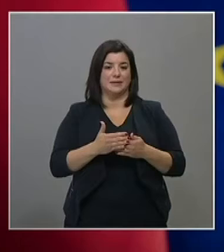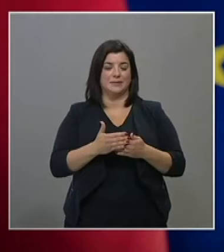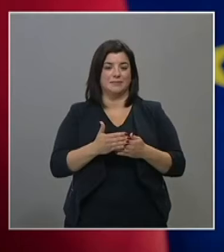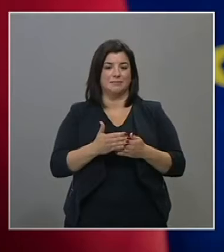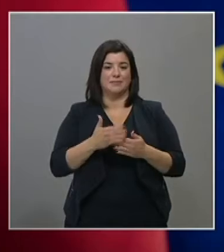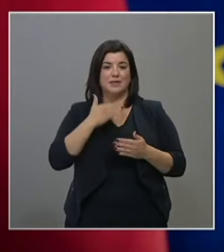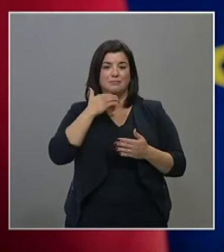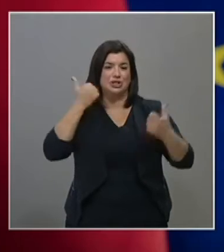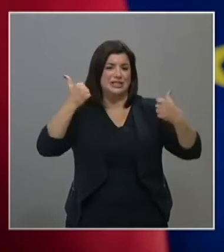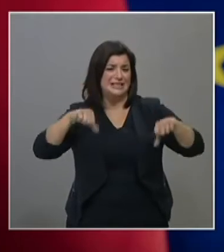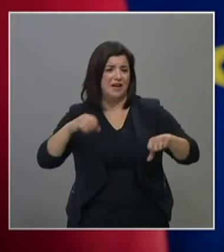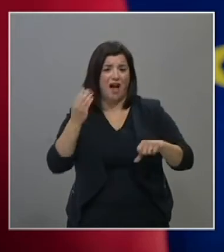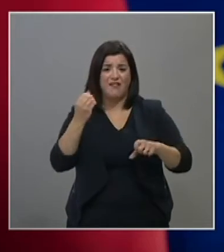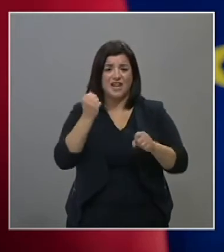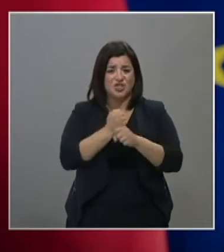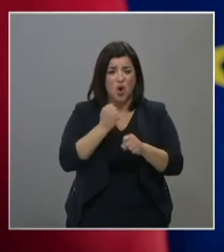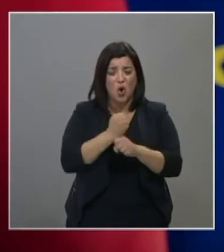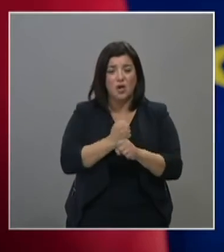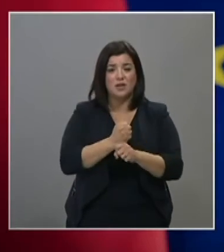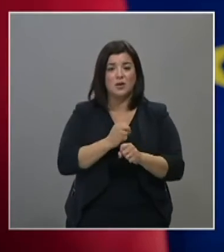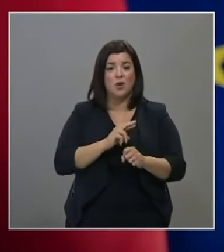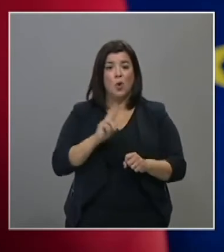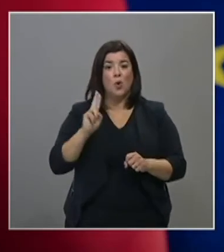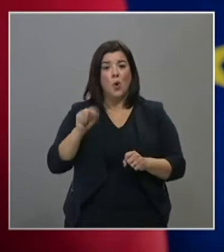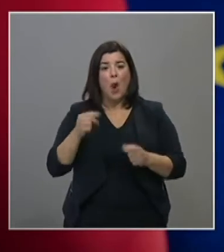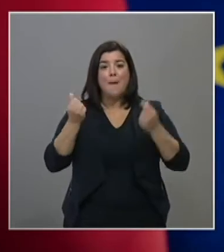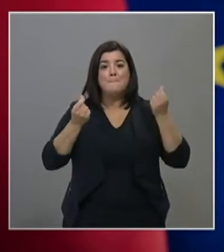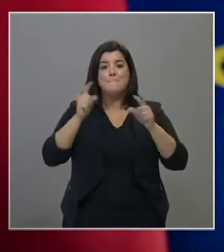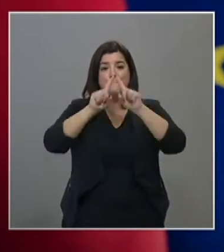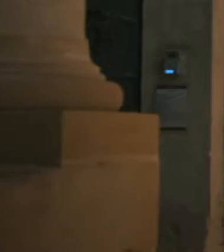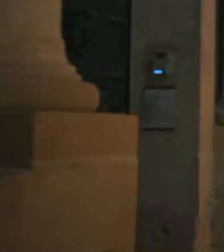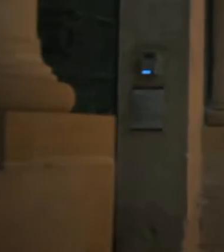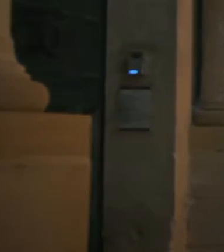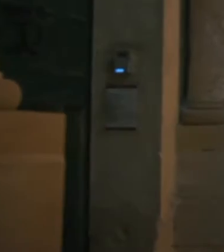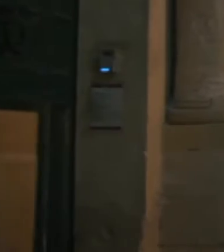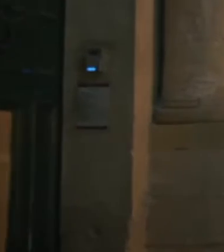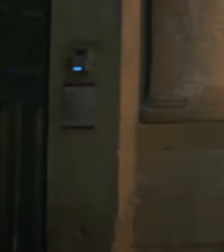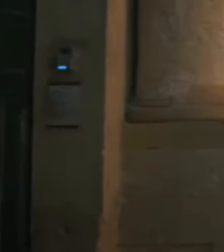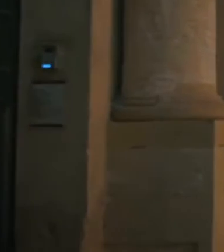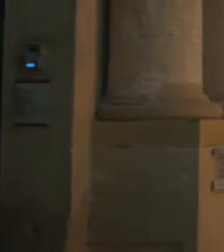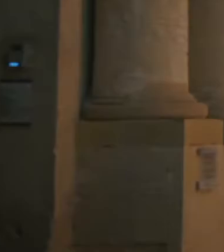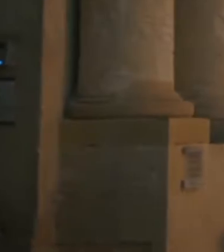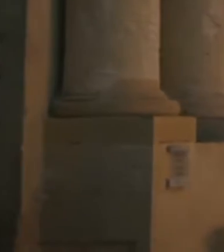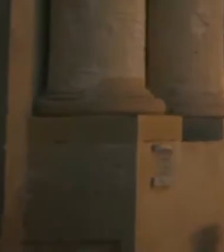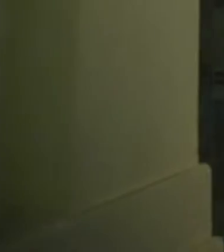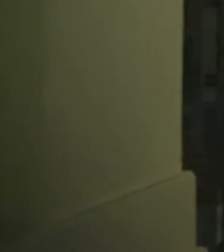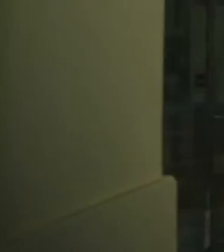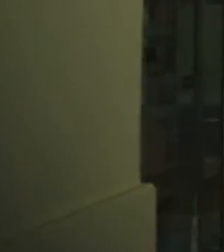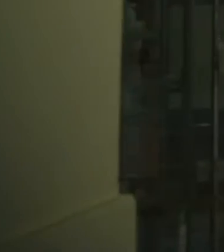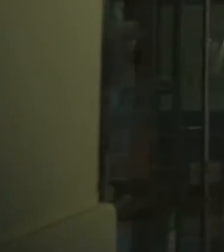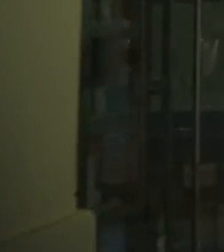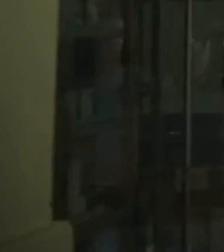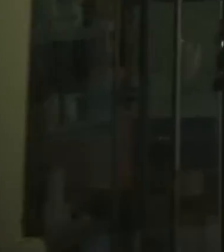milli jerfa' rasu u li n-negozji tagħna setgħu jibqgħu jaħdmu. Il-Prim Ministru sostna li f'dan iż-żmien ta' festi rridu